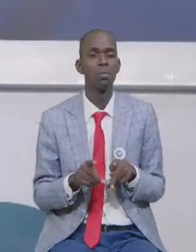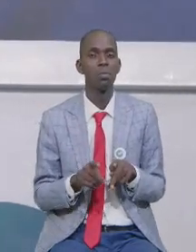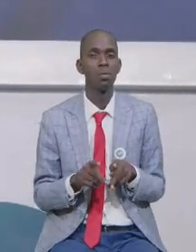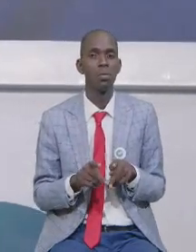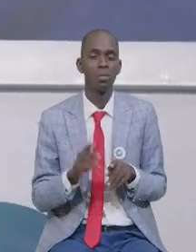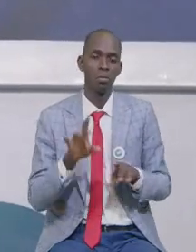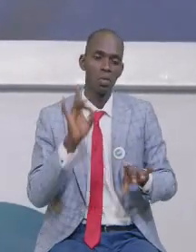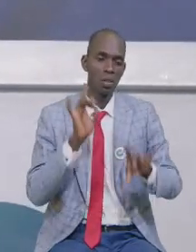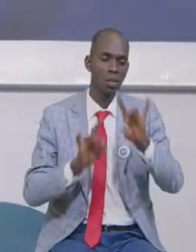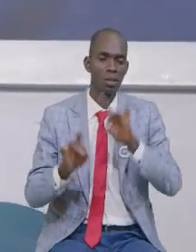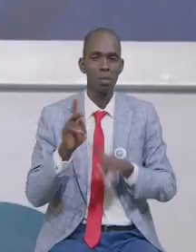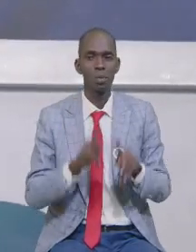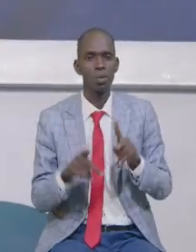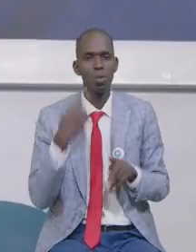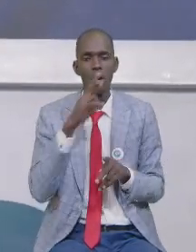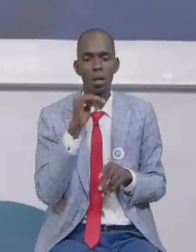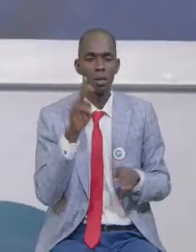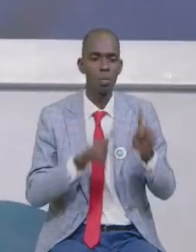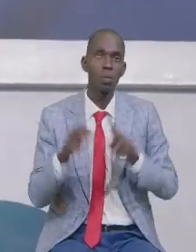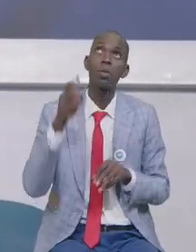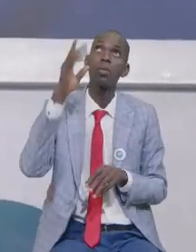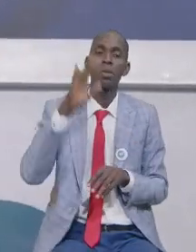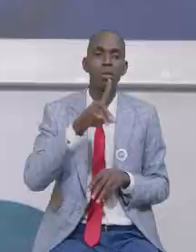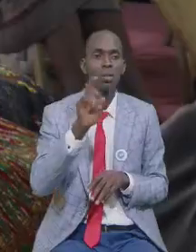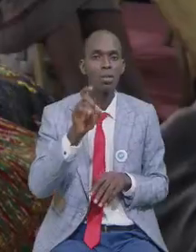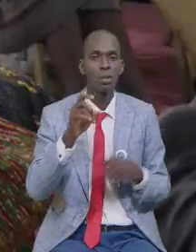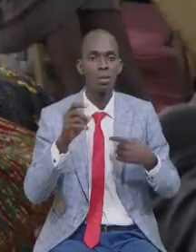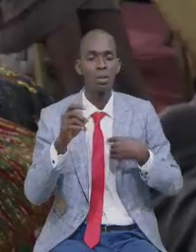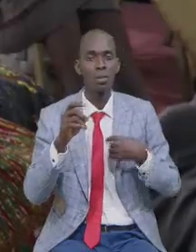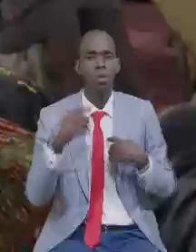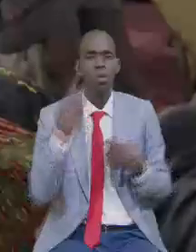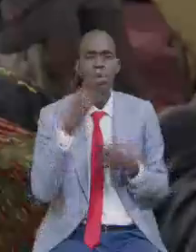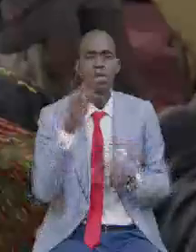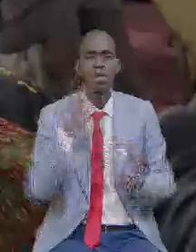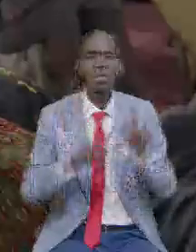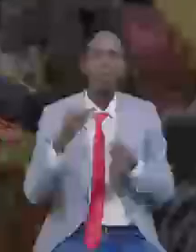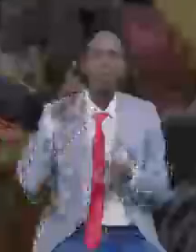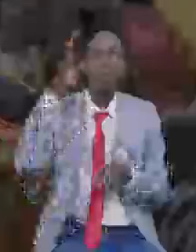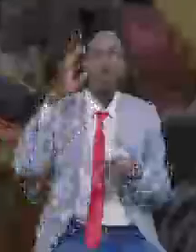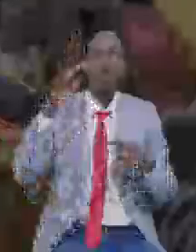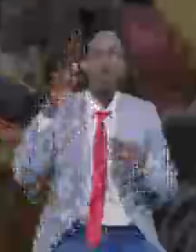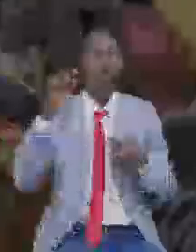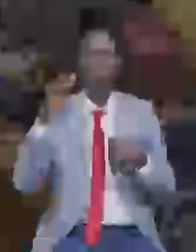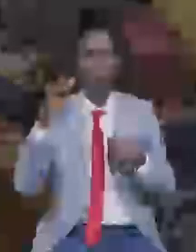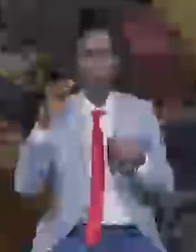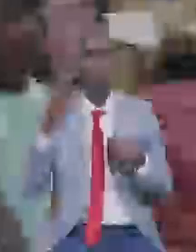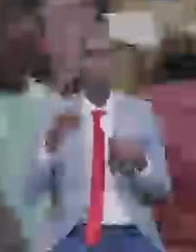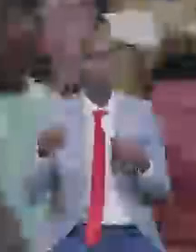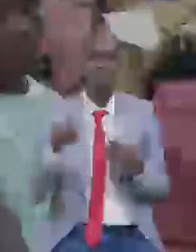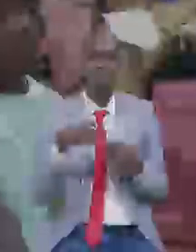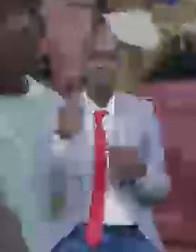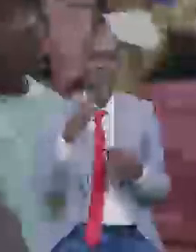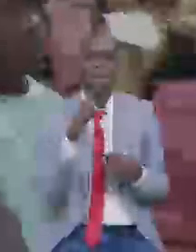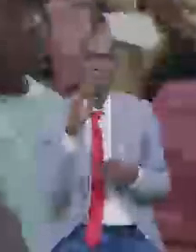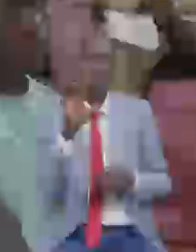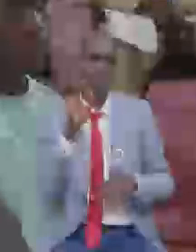Elect? Who are the elect of God? I said, who are the elect of God? Those who are chosen and selected. When